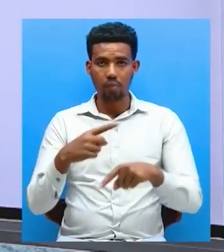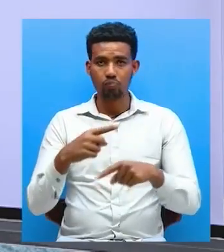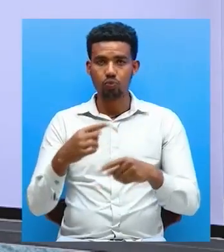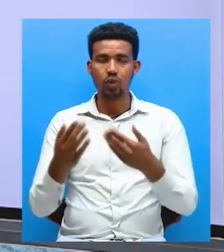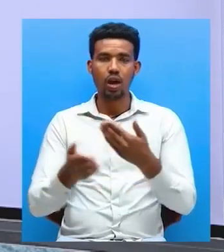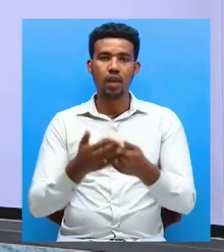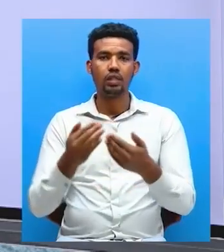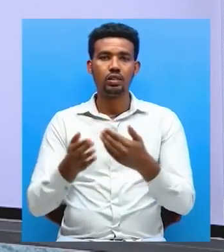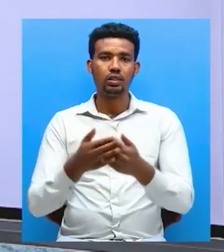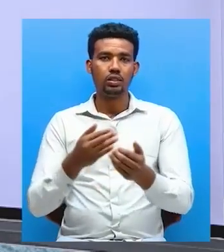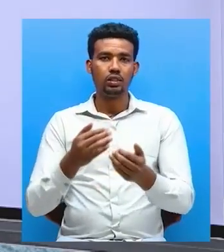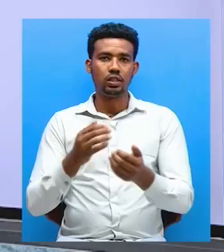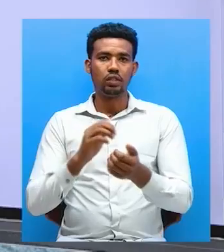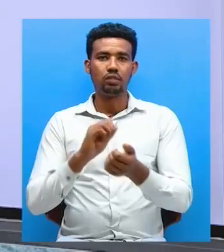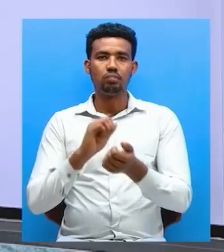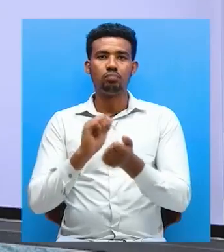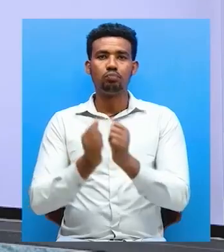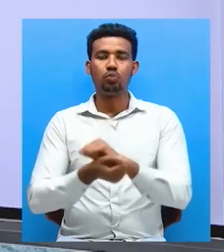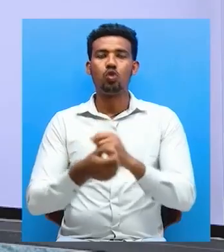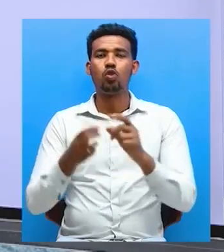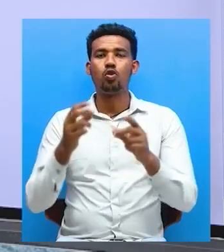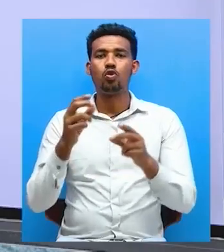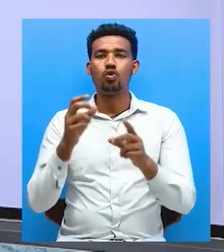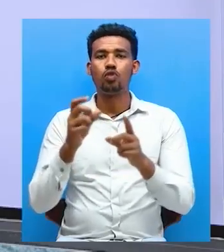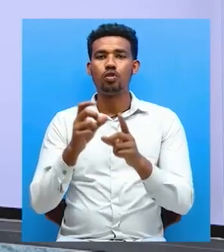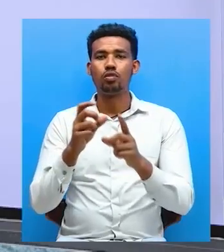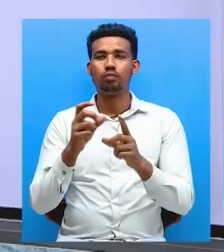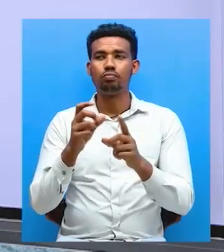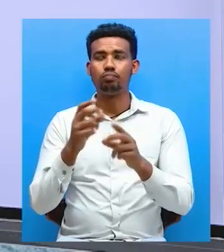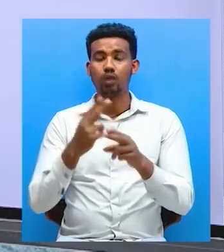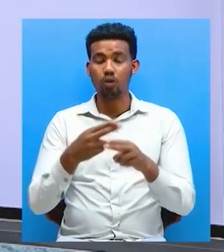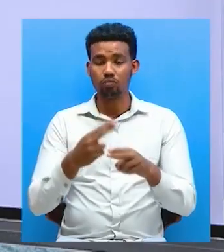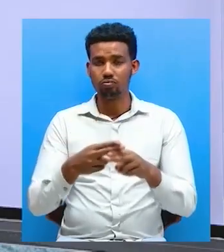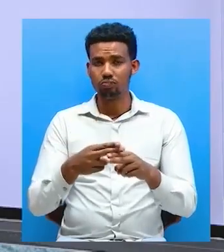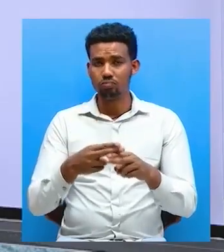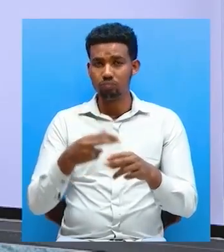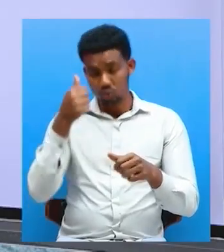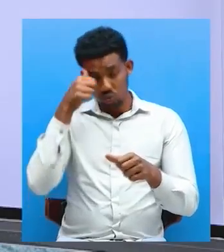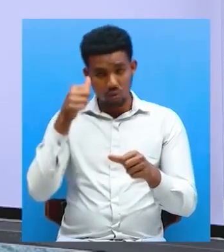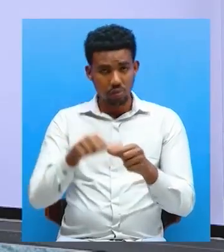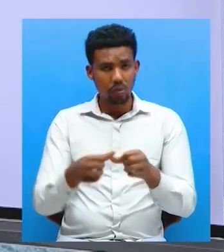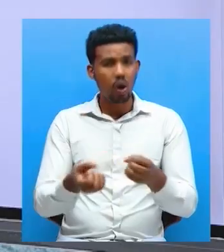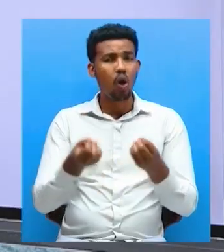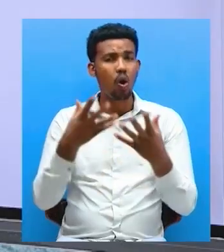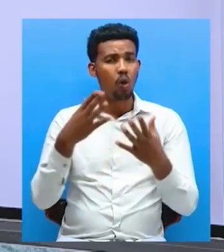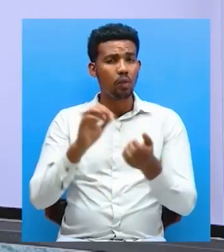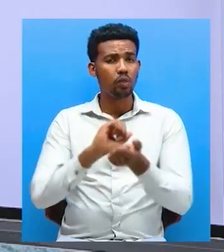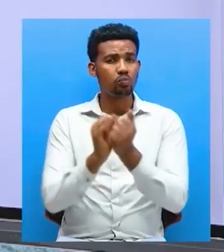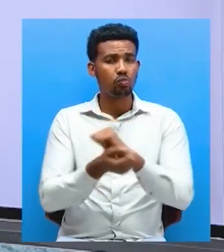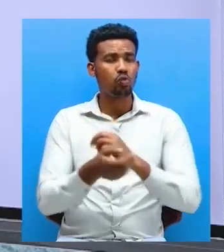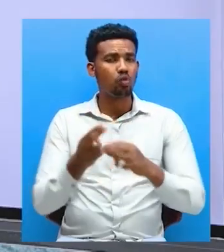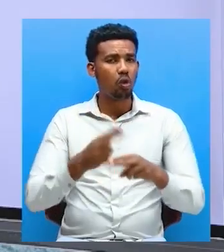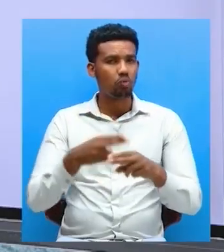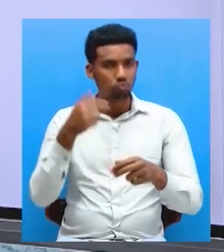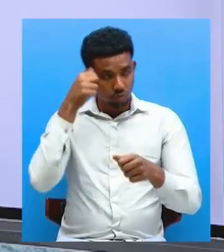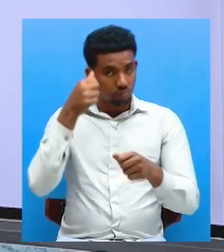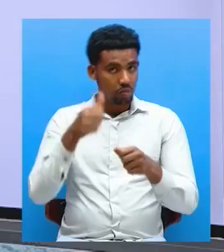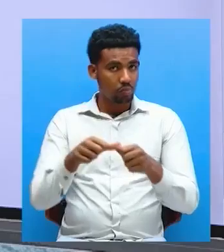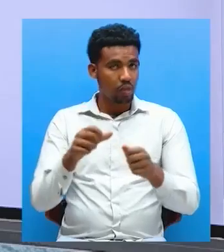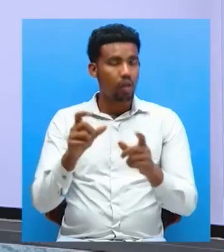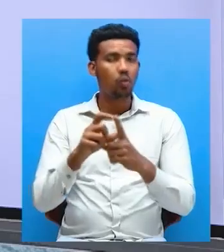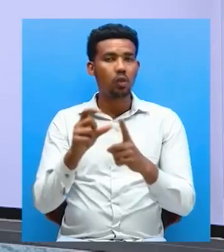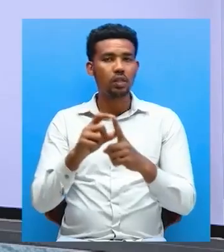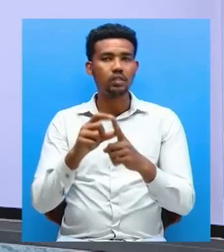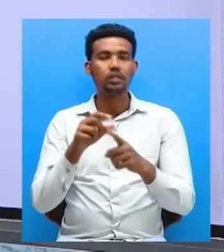easily pronoun, how many pronouns do we know, students? We will learn about pronoun. Pronouns are